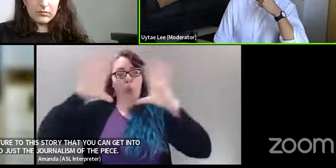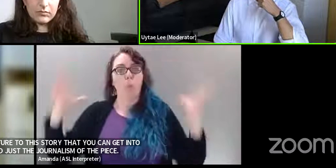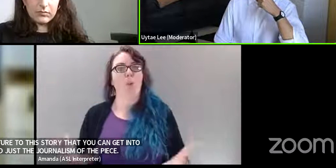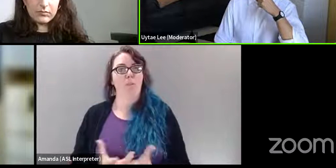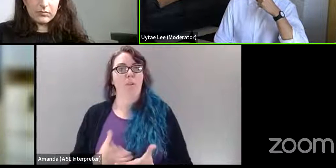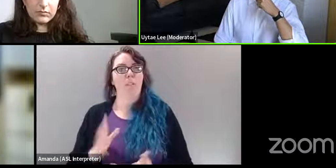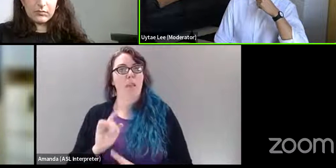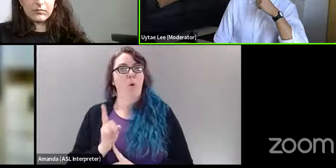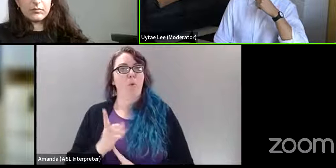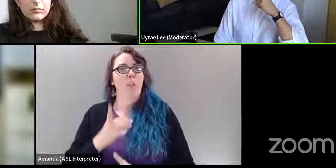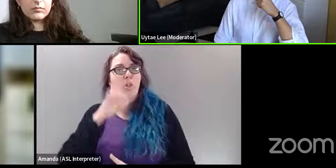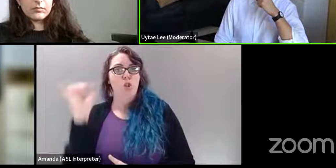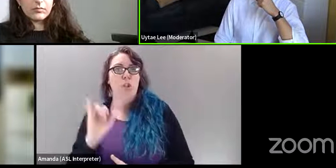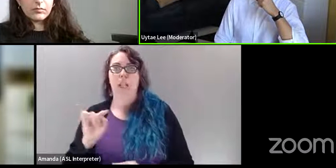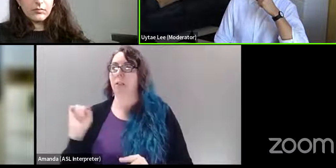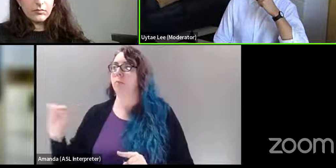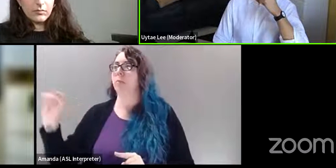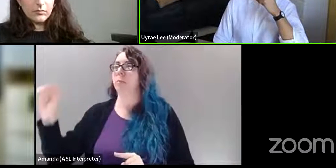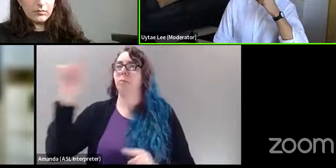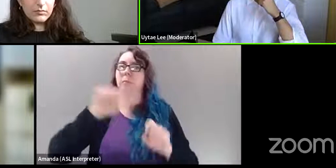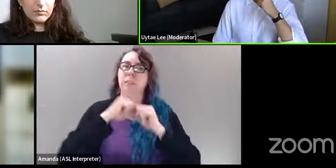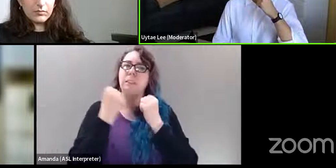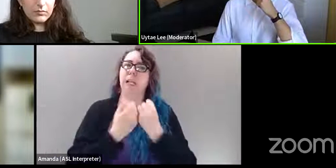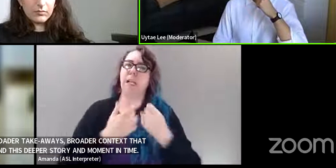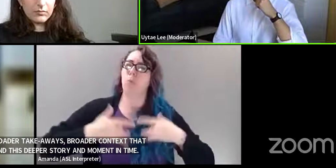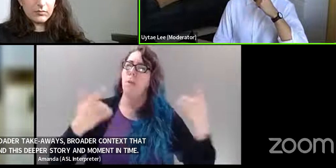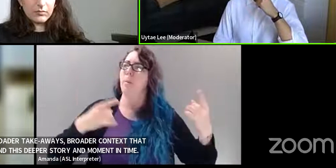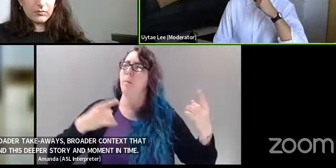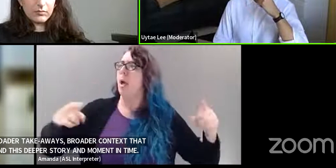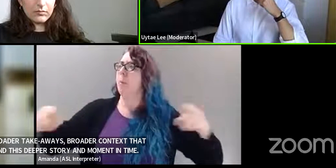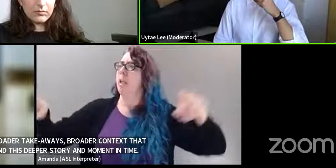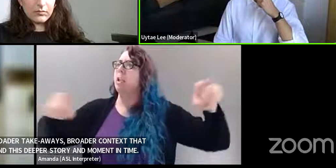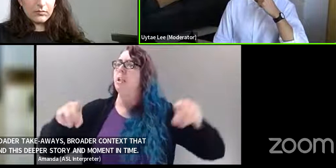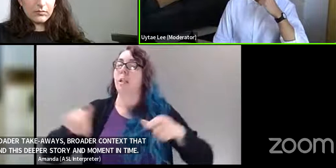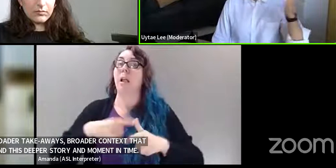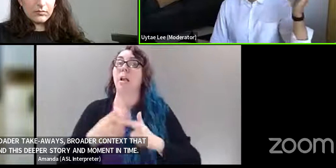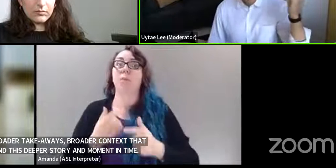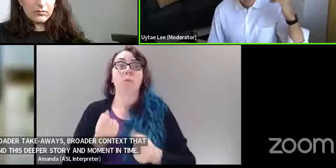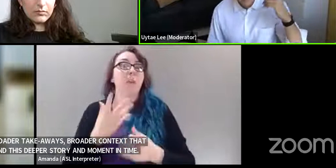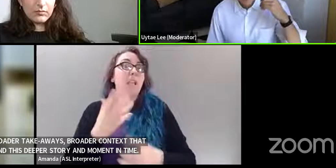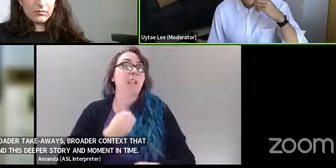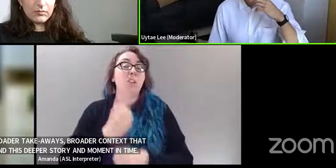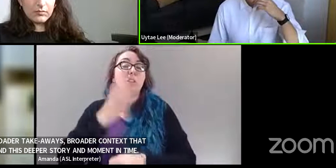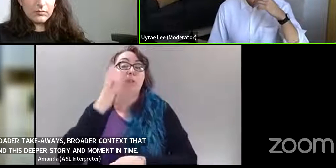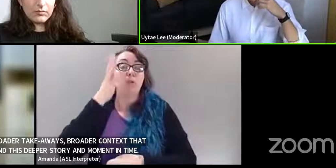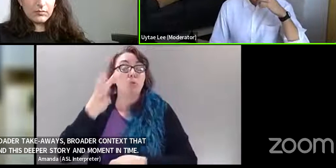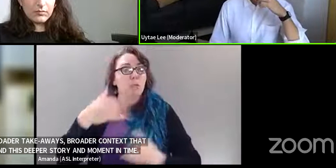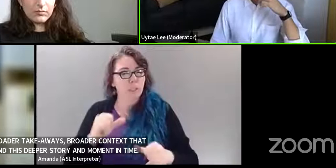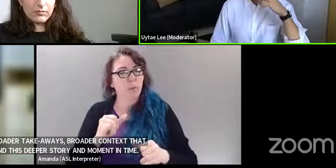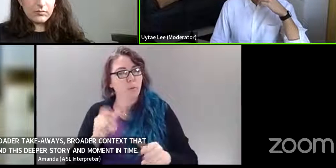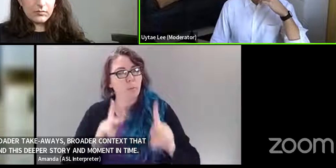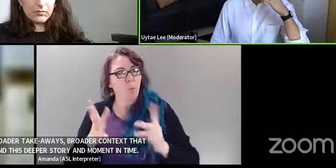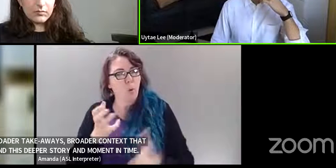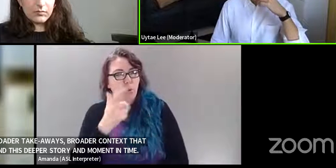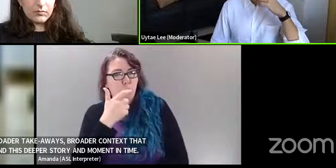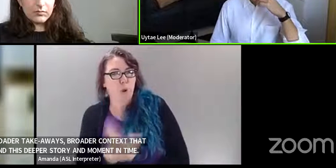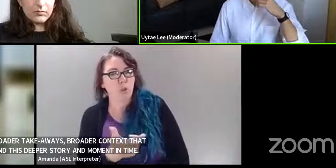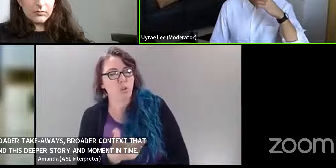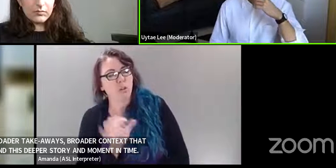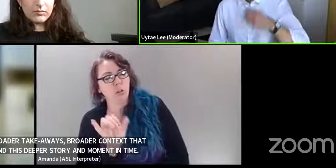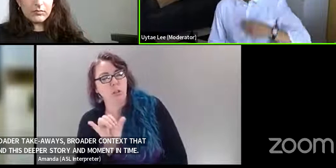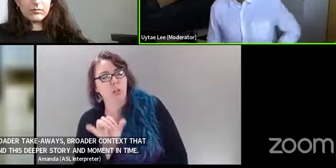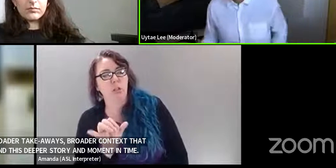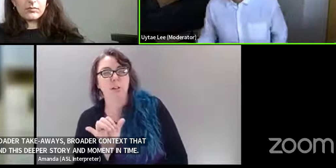lesson and a story that can kind of that we can learn from for years and maybe even decades to come. I think on that